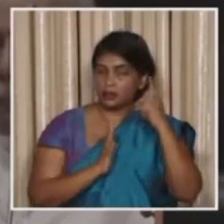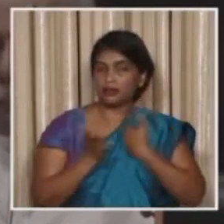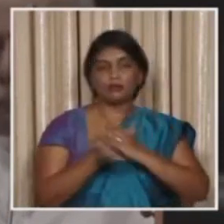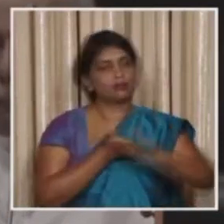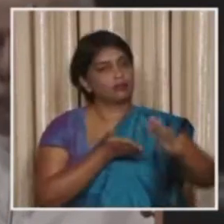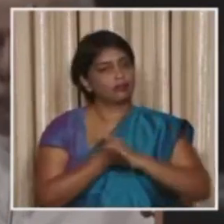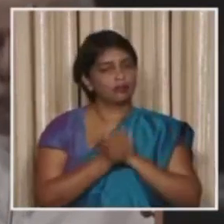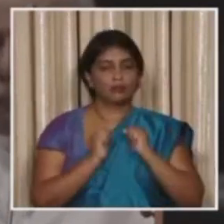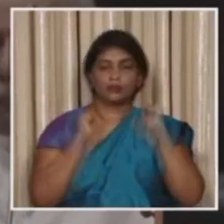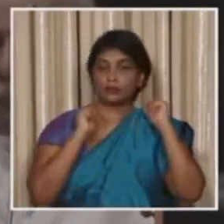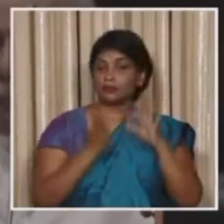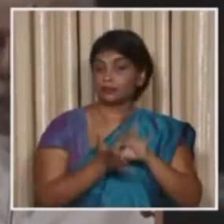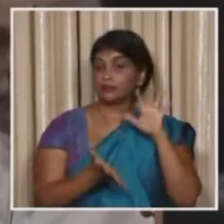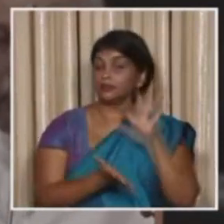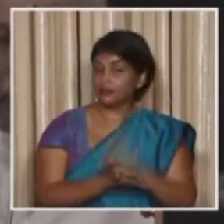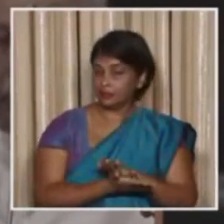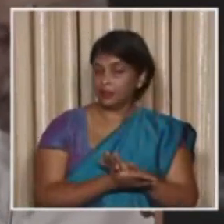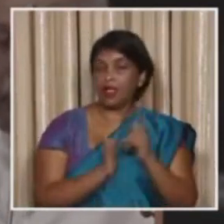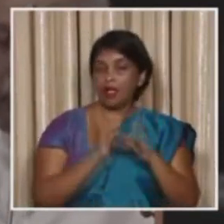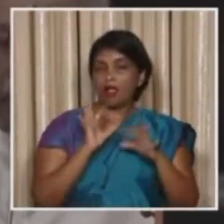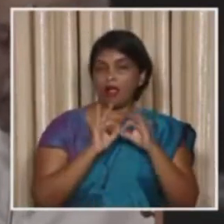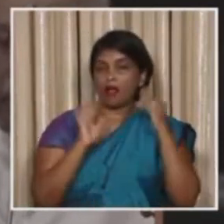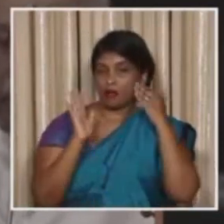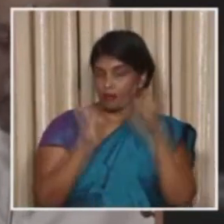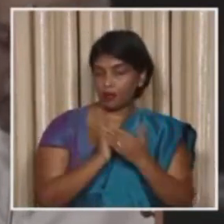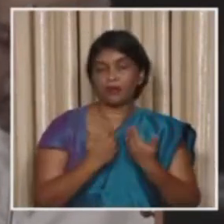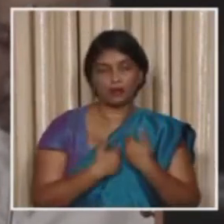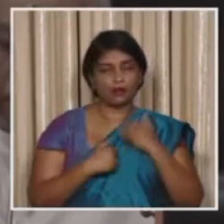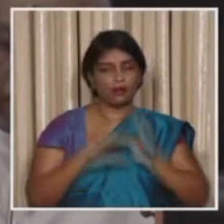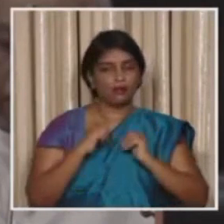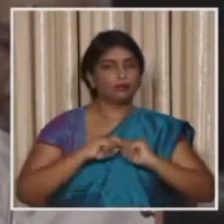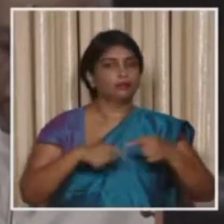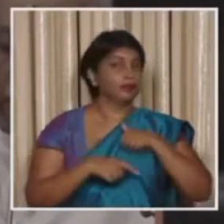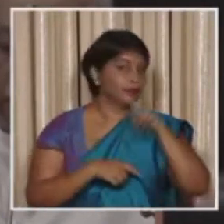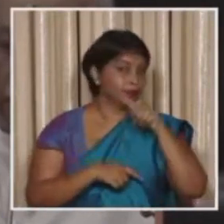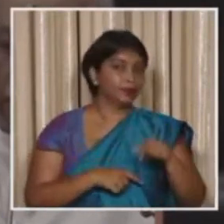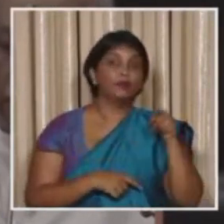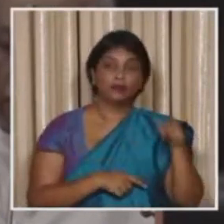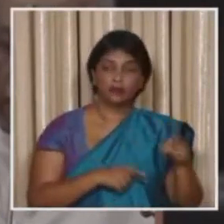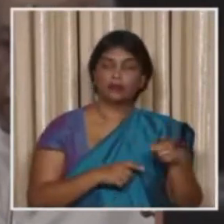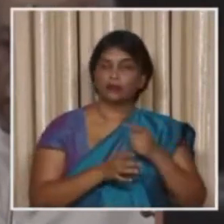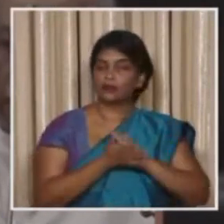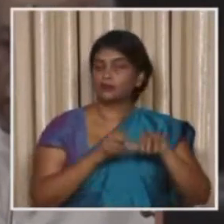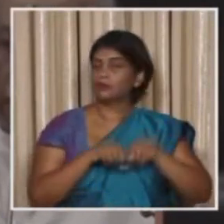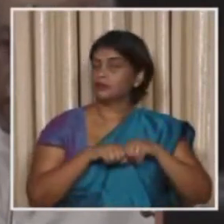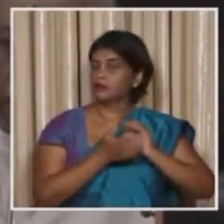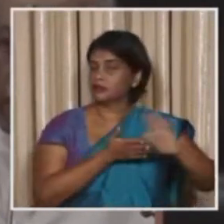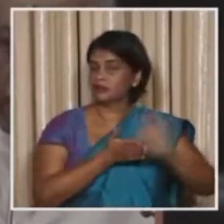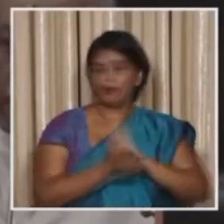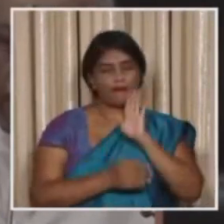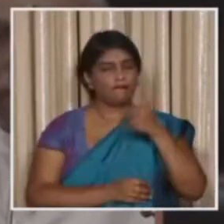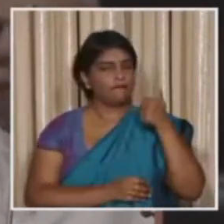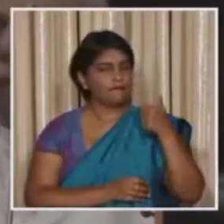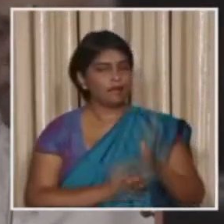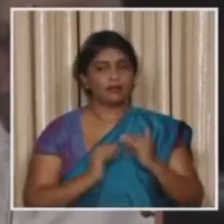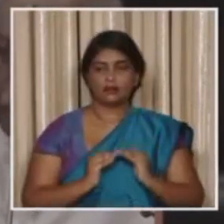Reconciliation undoubtedly is an indispensable factor for Sri Lanka's own development. My recent meeting with